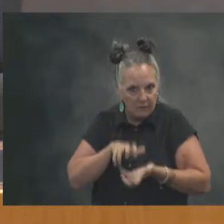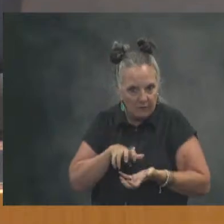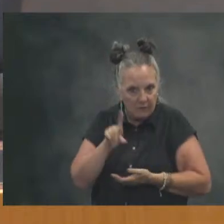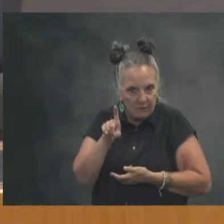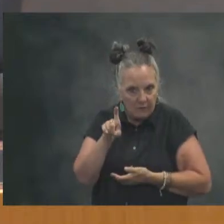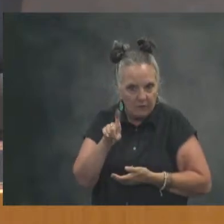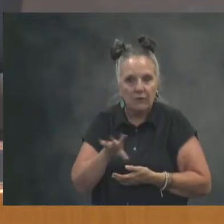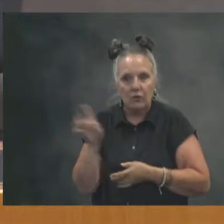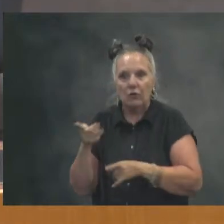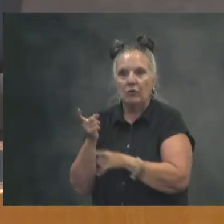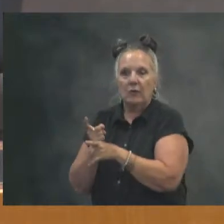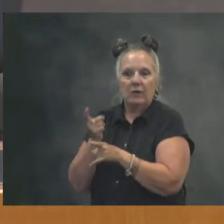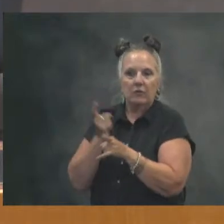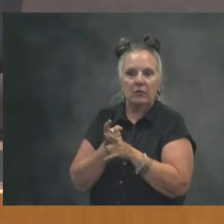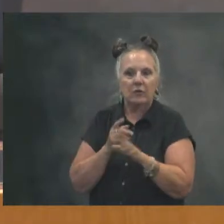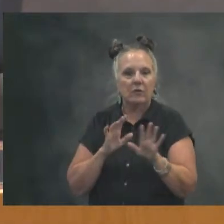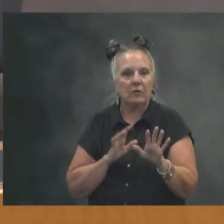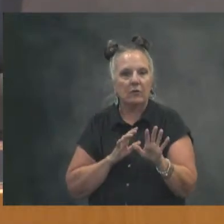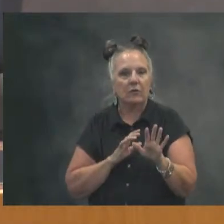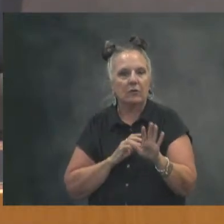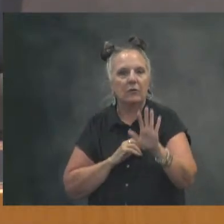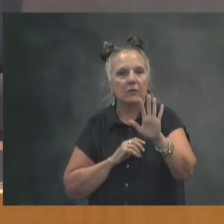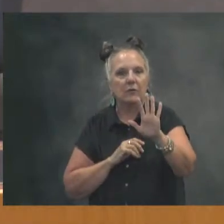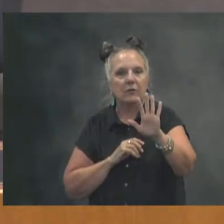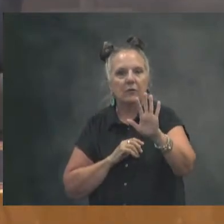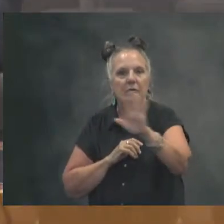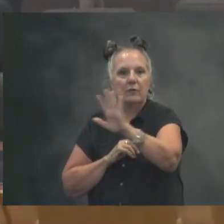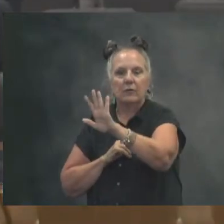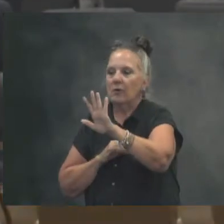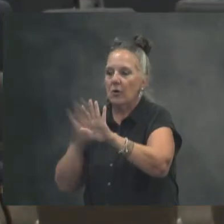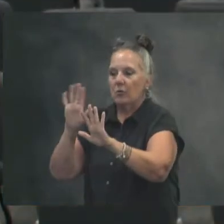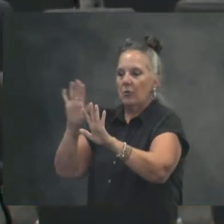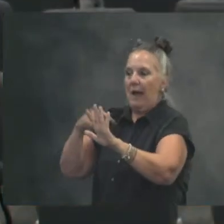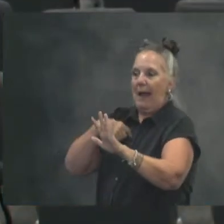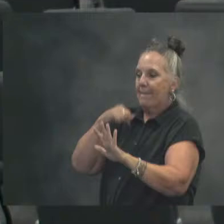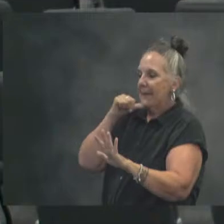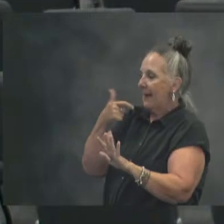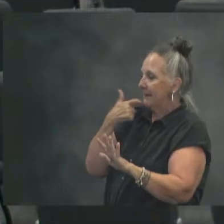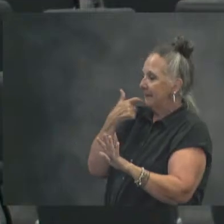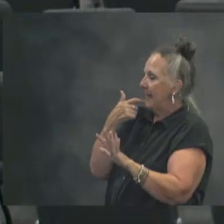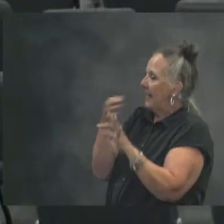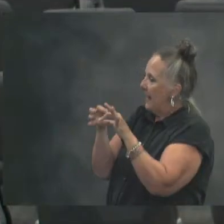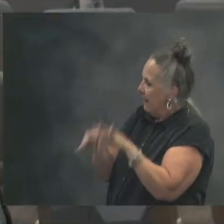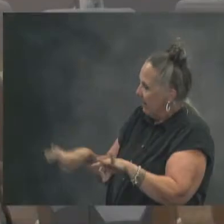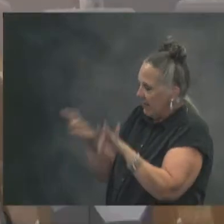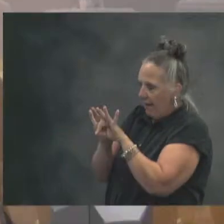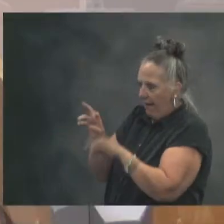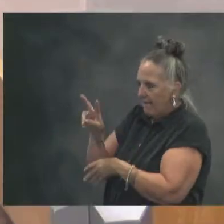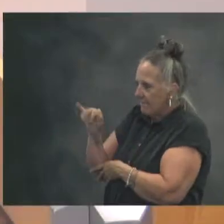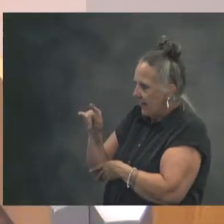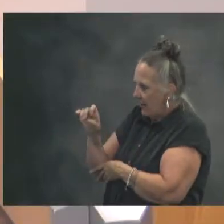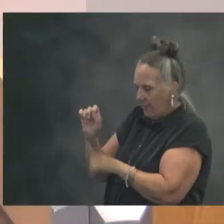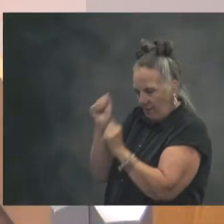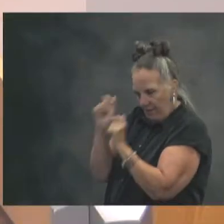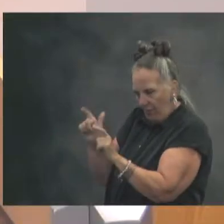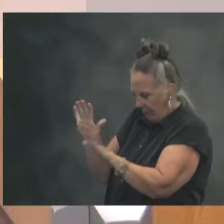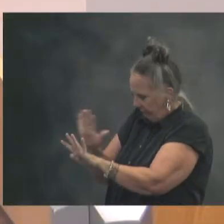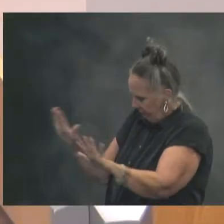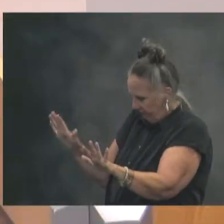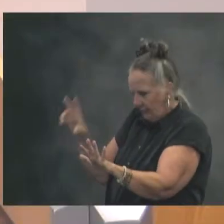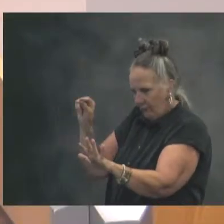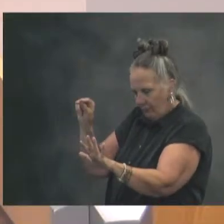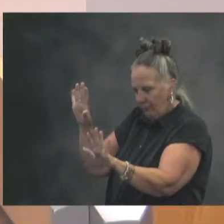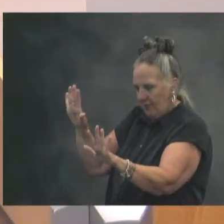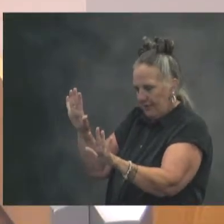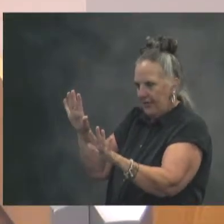poverty. Correct. That's Yeah. right. I am not saying that they are not valuable, not at all. In fact, the positions